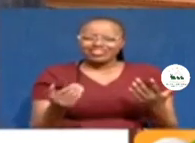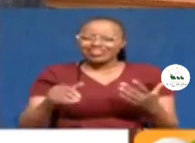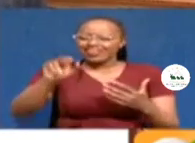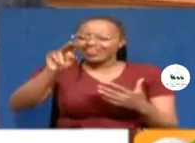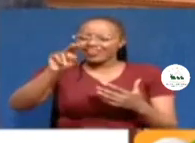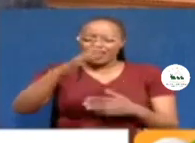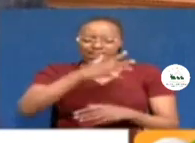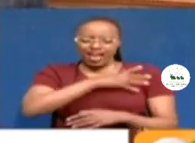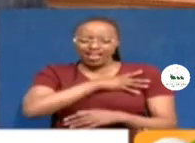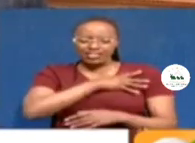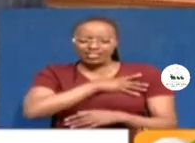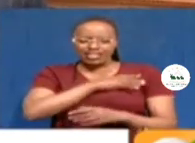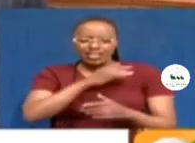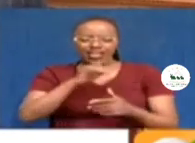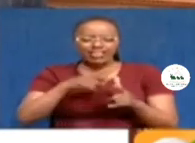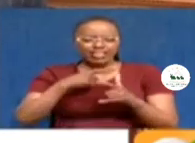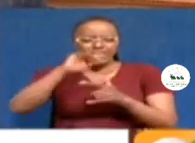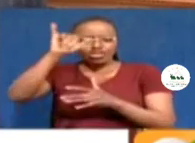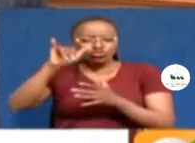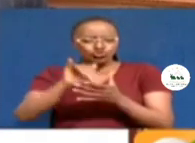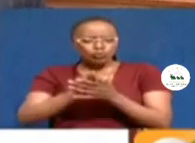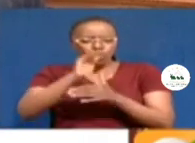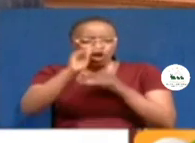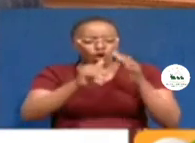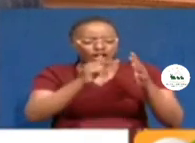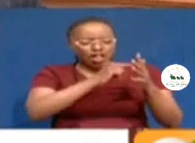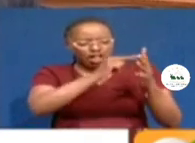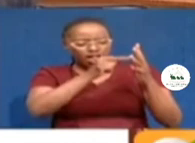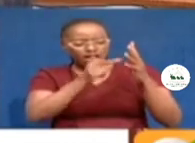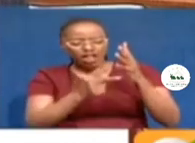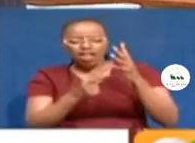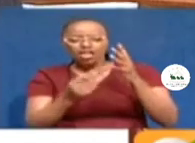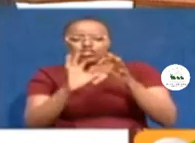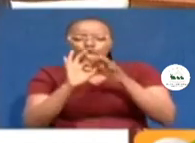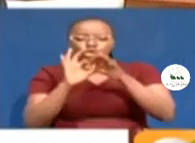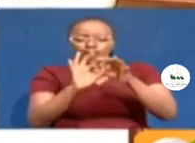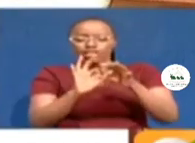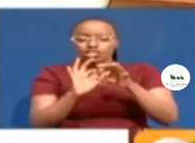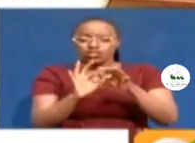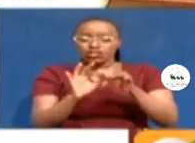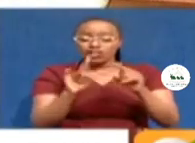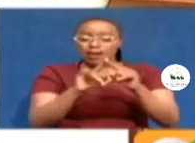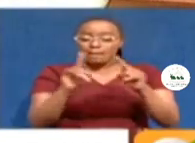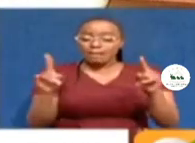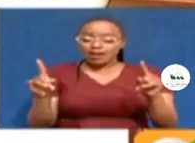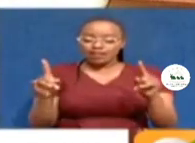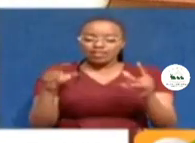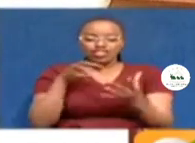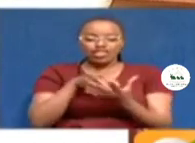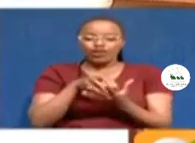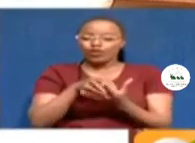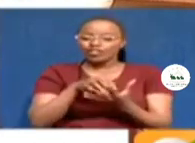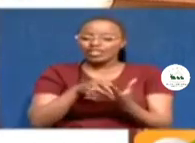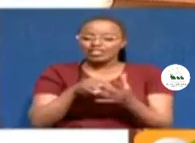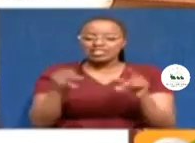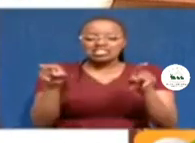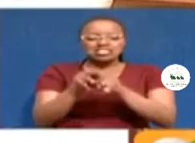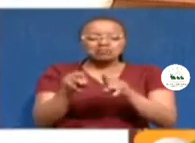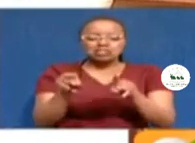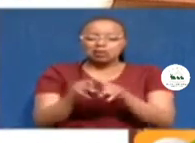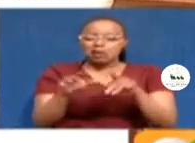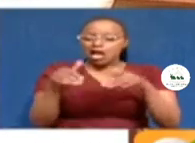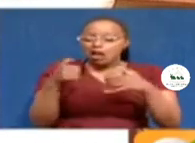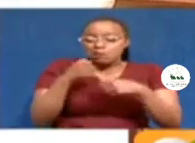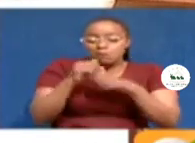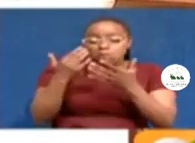NASA. It was Jubilee. All these formations, but the contents are the same. The packaging